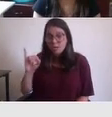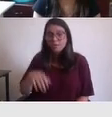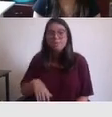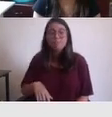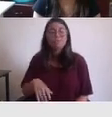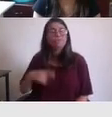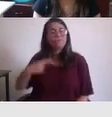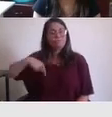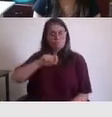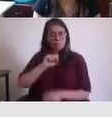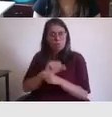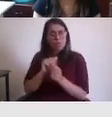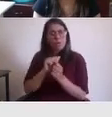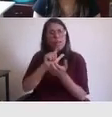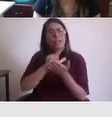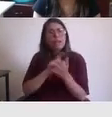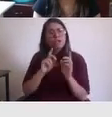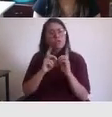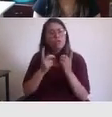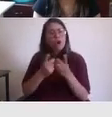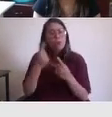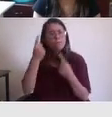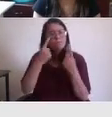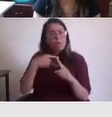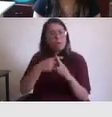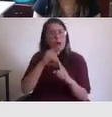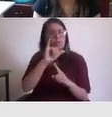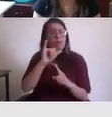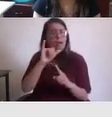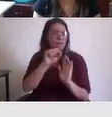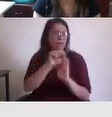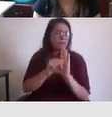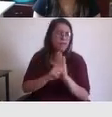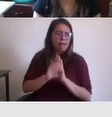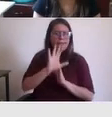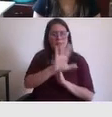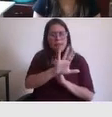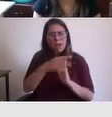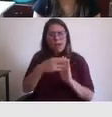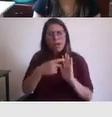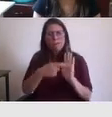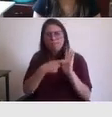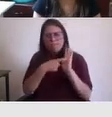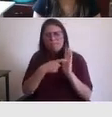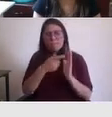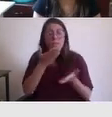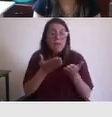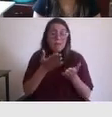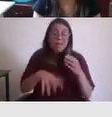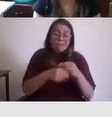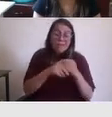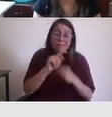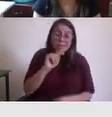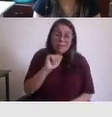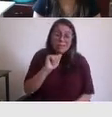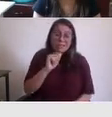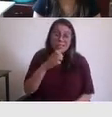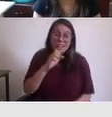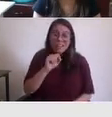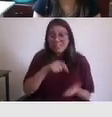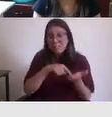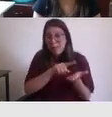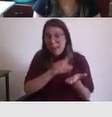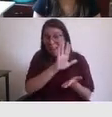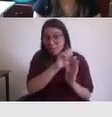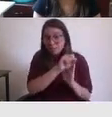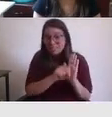of requirements a particular state has, whether we have to register, whether it means additional taxes need to be paid to the state, or when I say